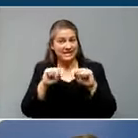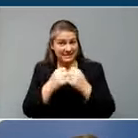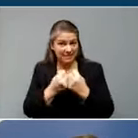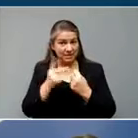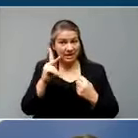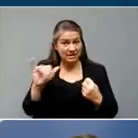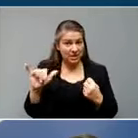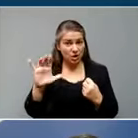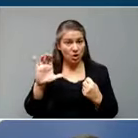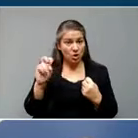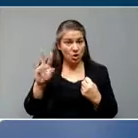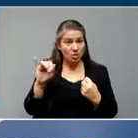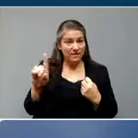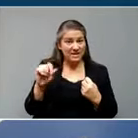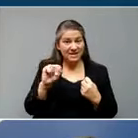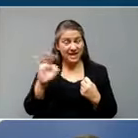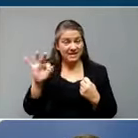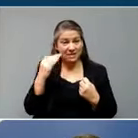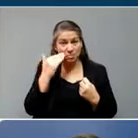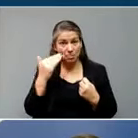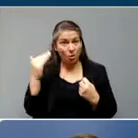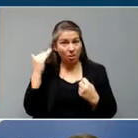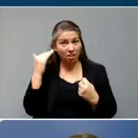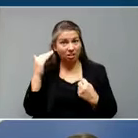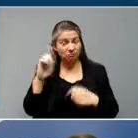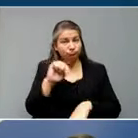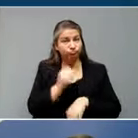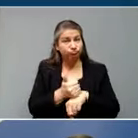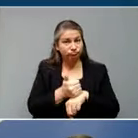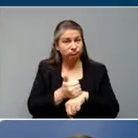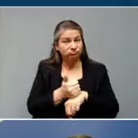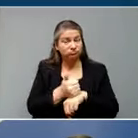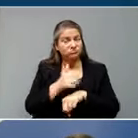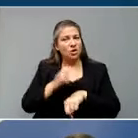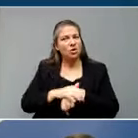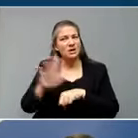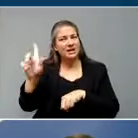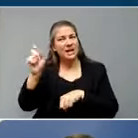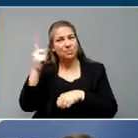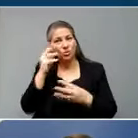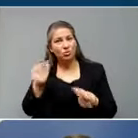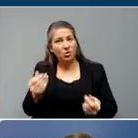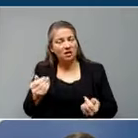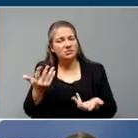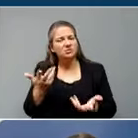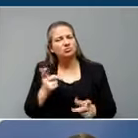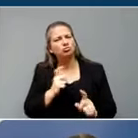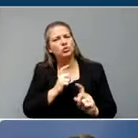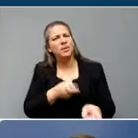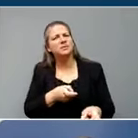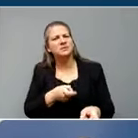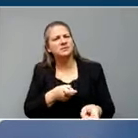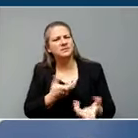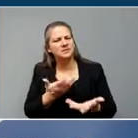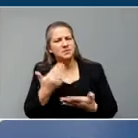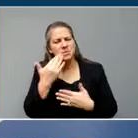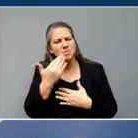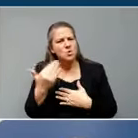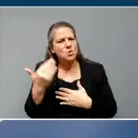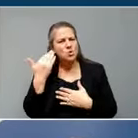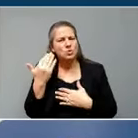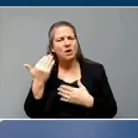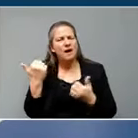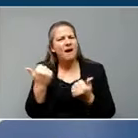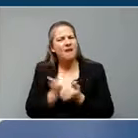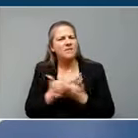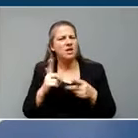that will soon stand on the Capitol grounds as a tribute, as a testament, and as a memorial to everything that we have